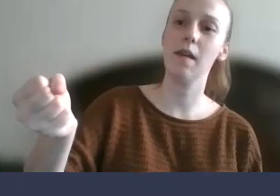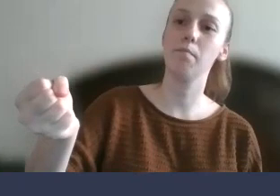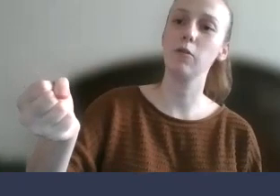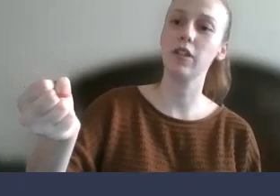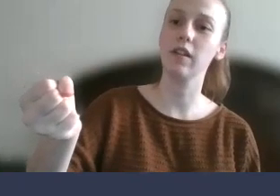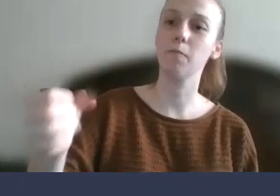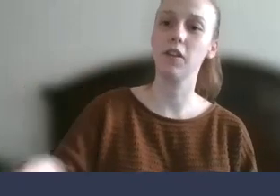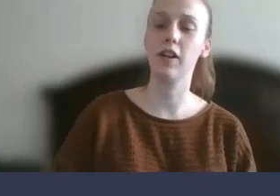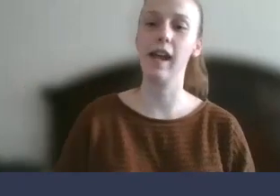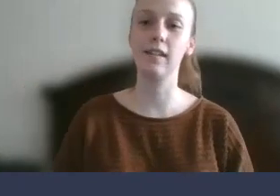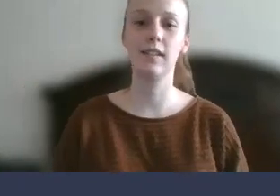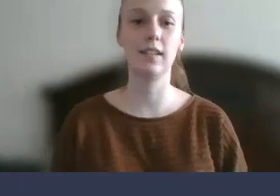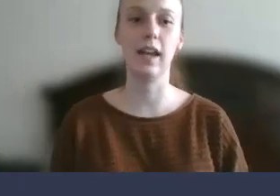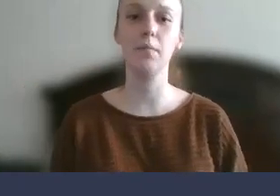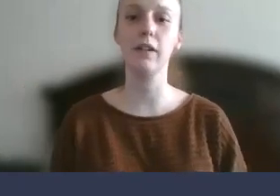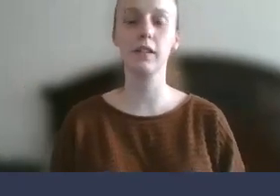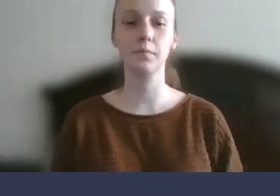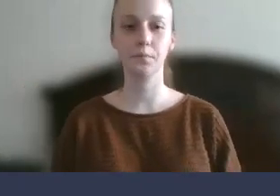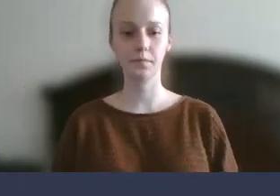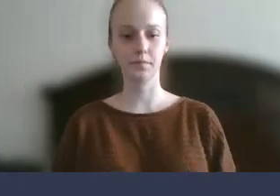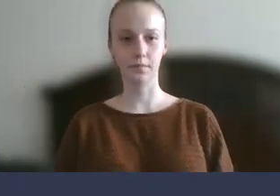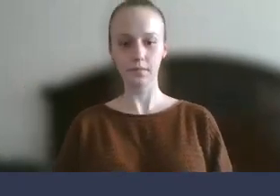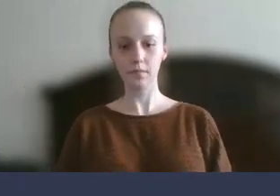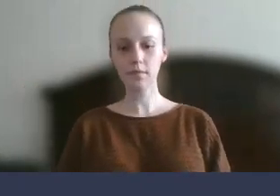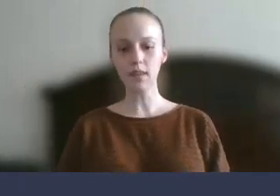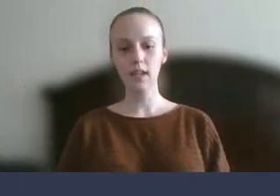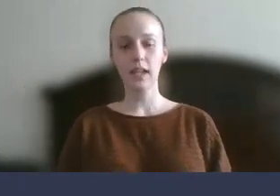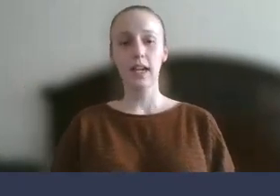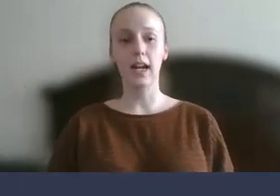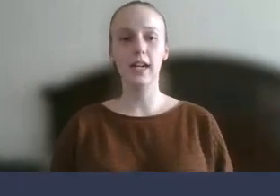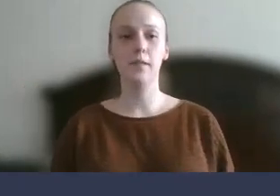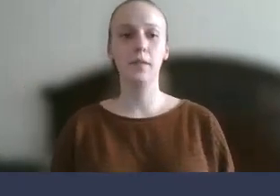that same motion with your hand to sign milk.